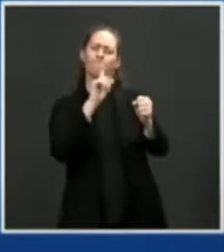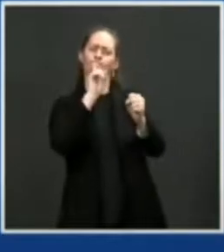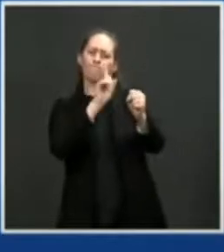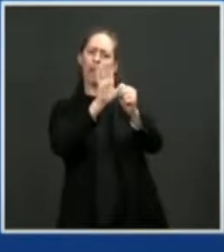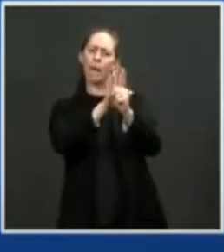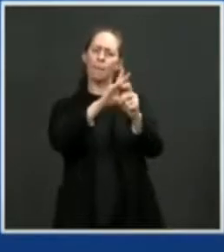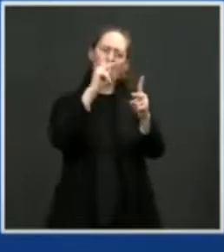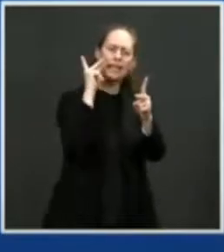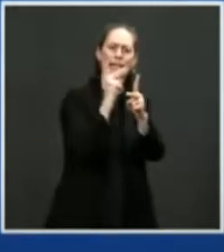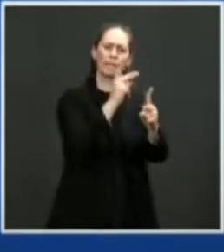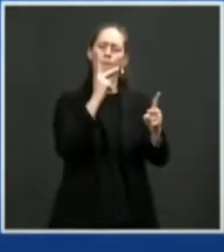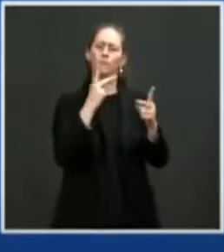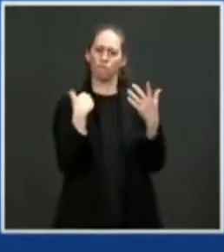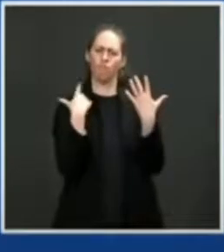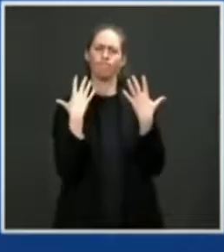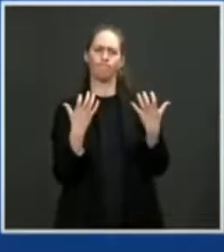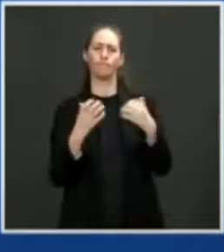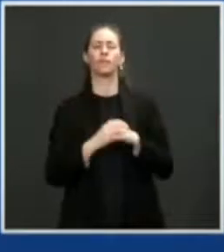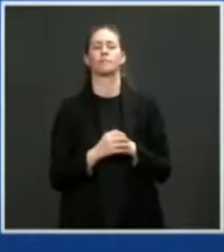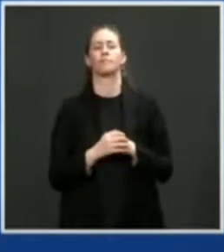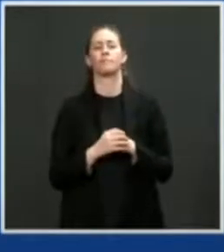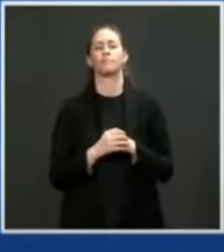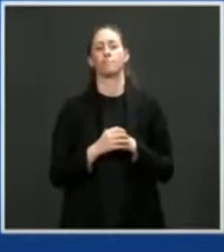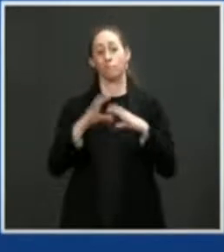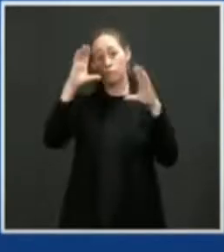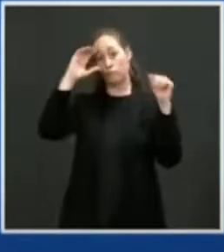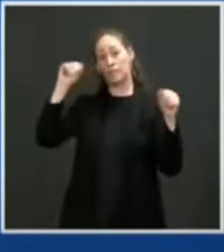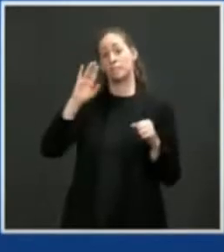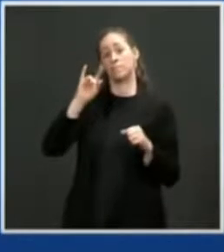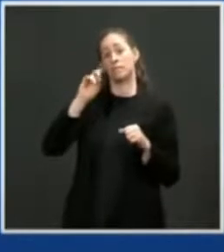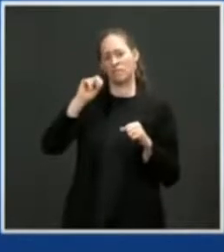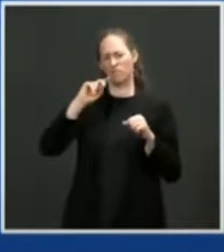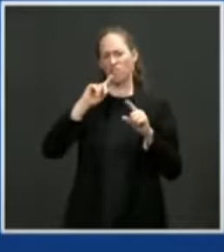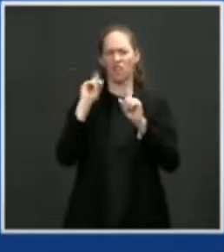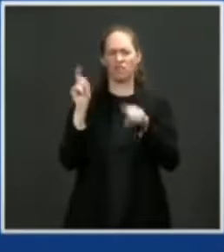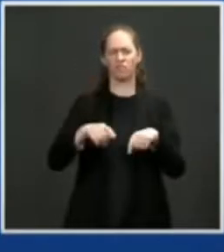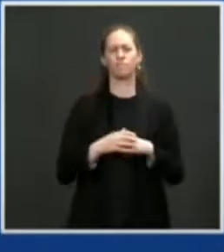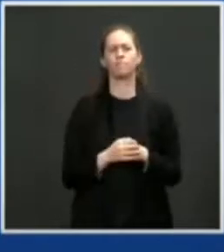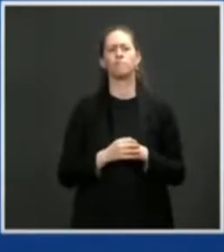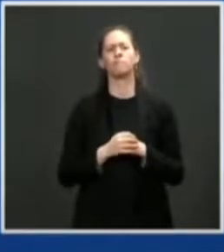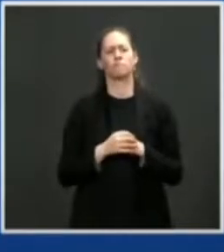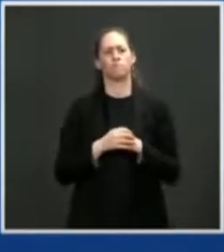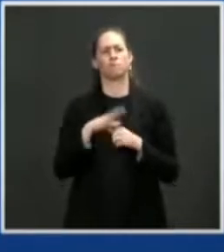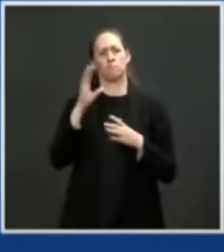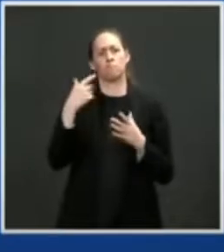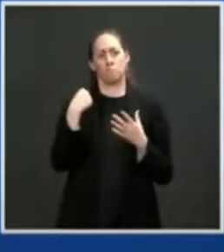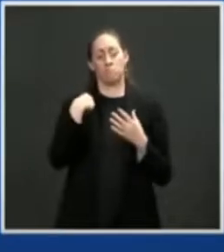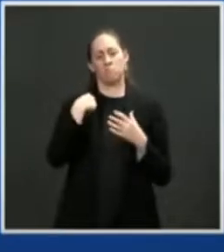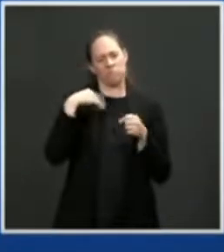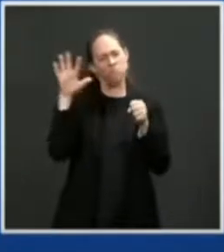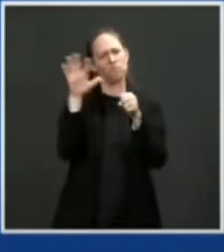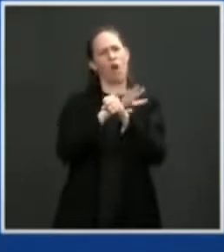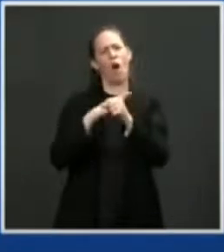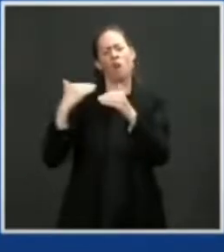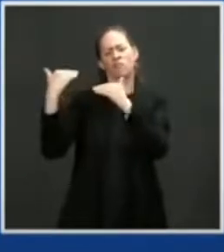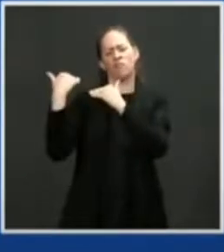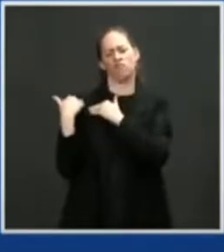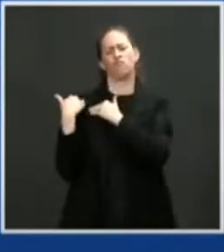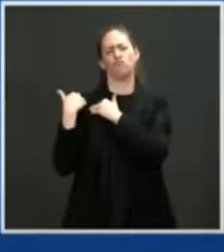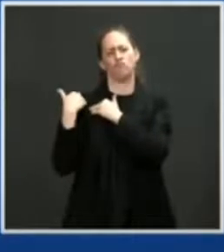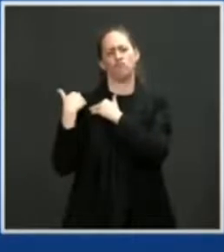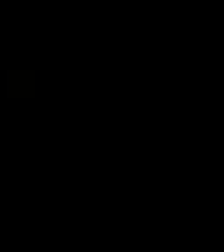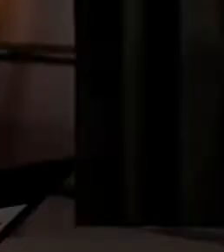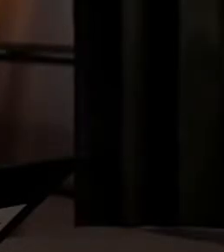Look, when You see, I I say, took look, office, gives me time to think. I decided